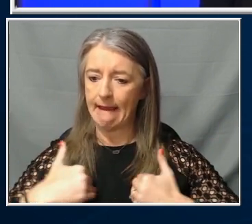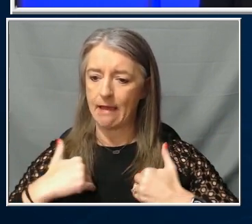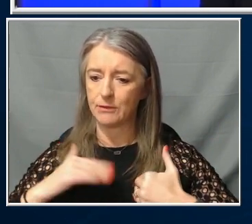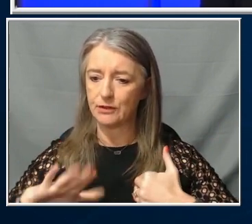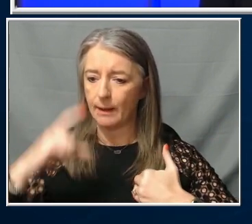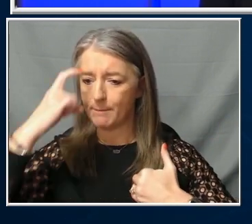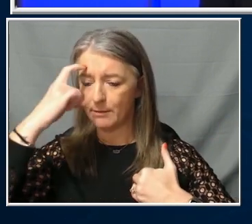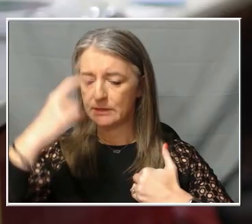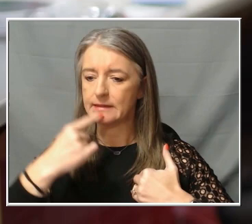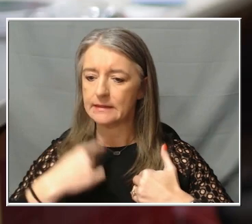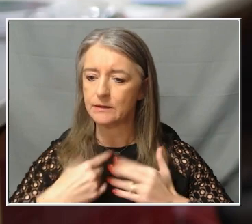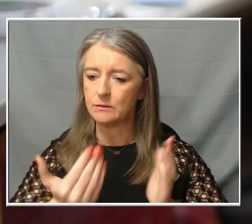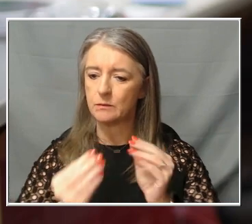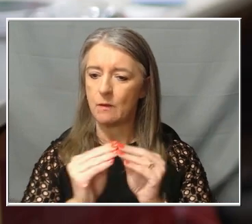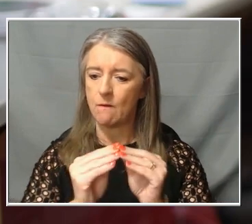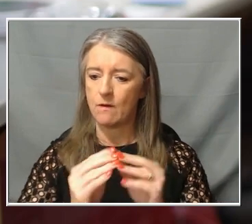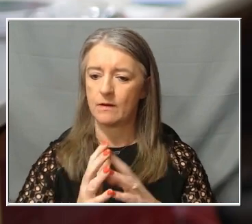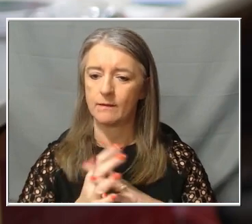more.